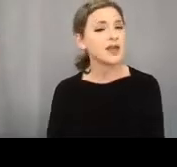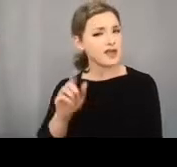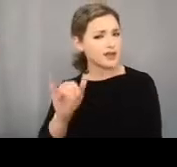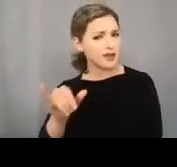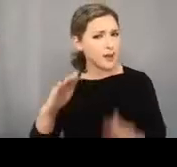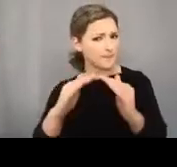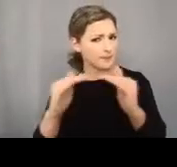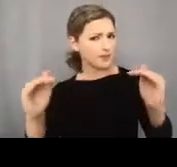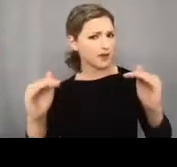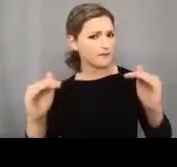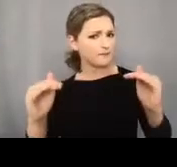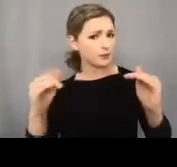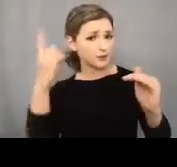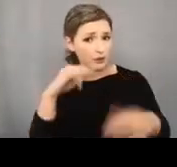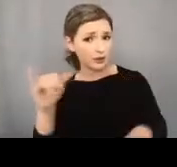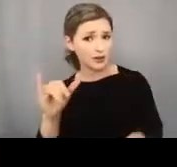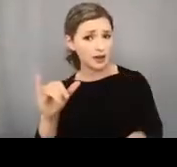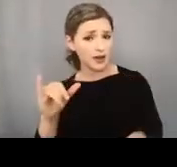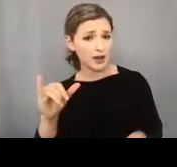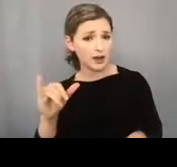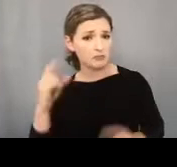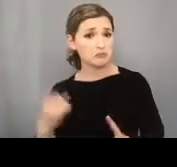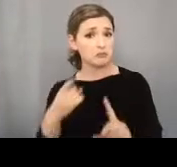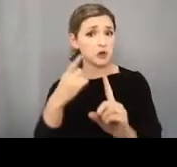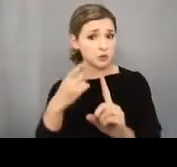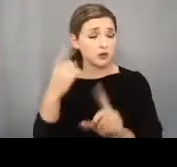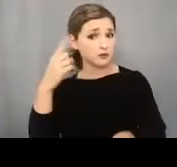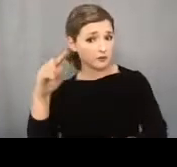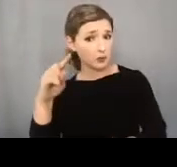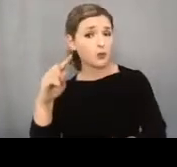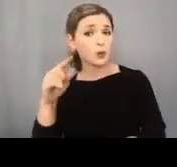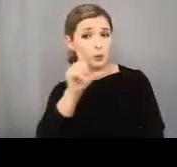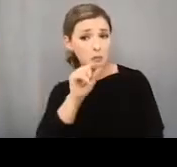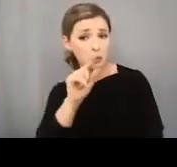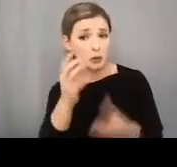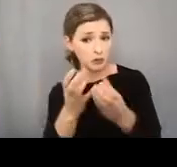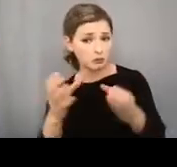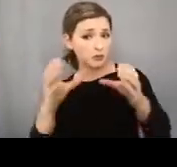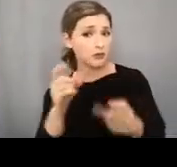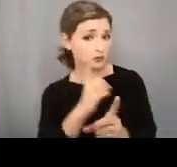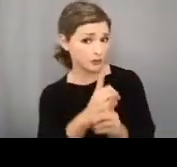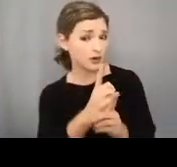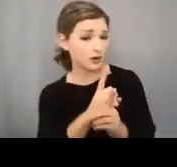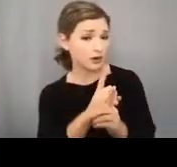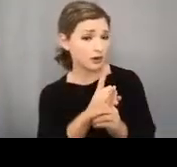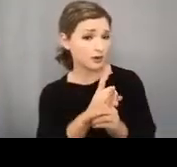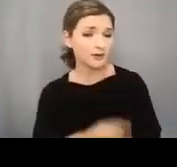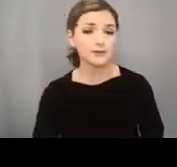made for that, is The it? platform was made for that. At one point they came to build a nest right on the